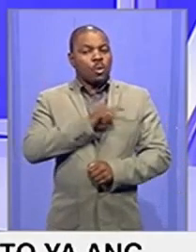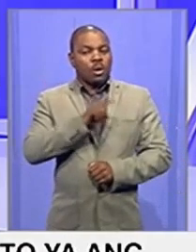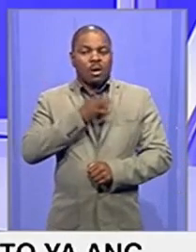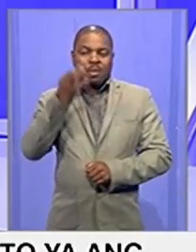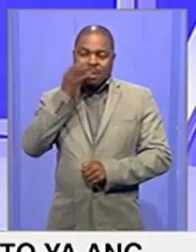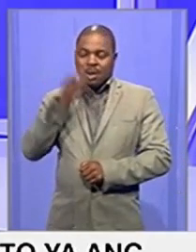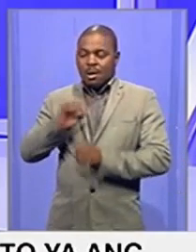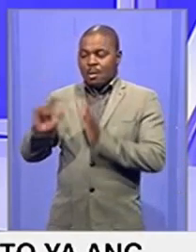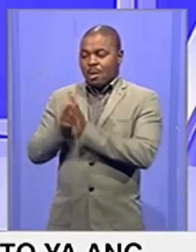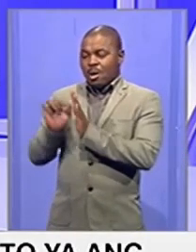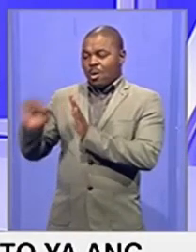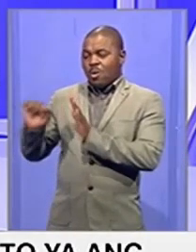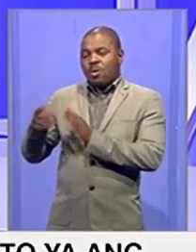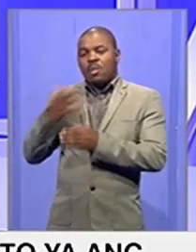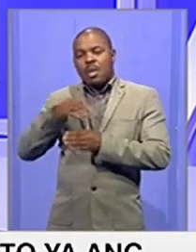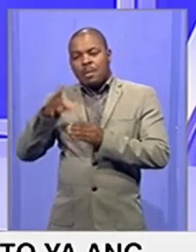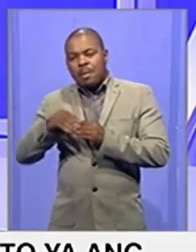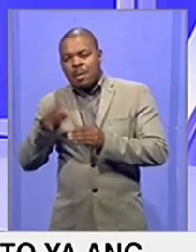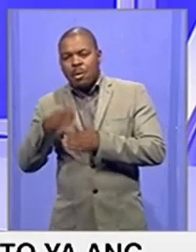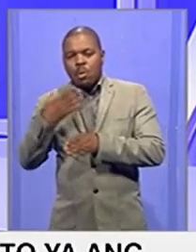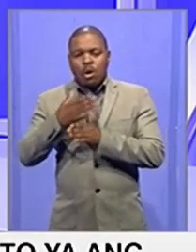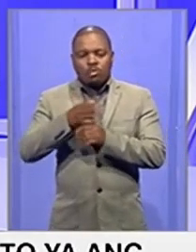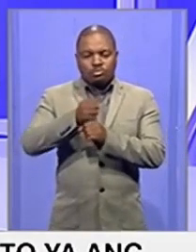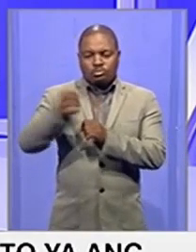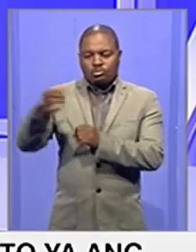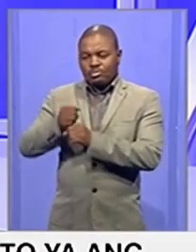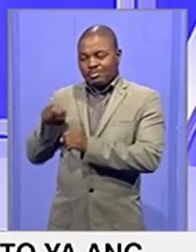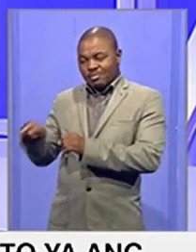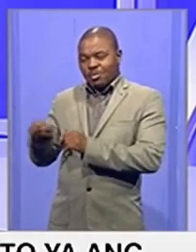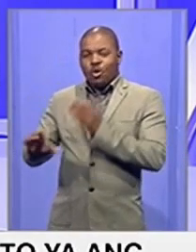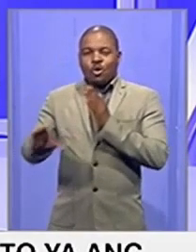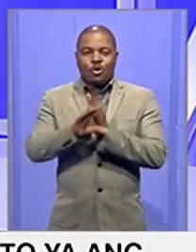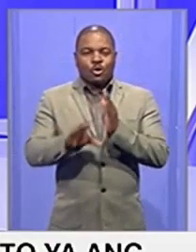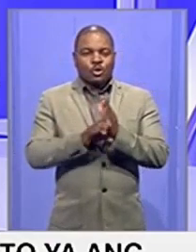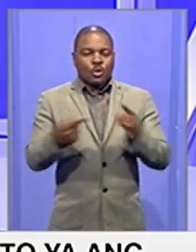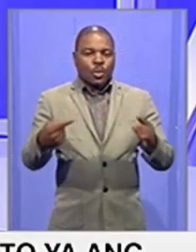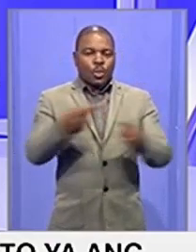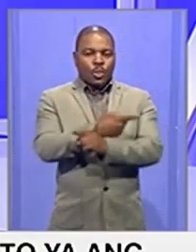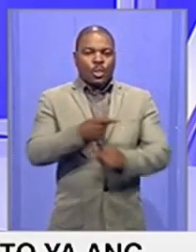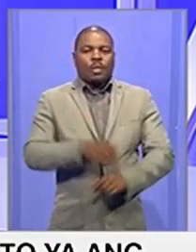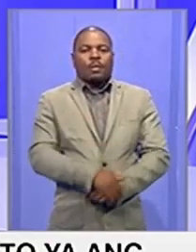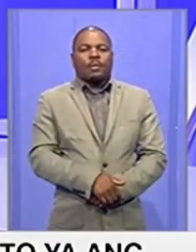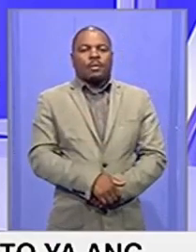wa ANC wa go thwala maloko a mokgatlo o thulana le molaotheo.